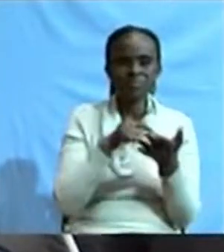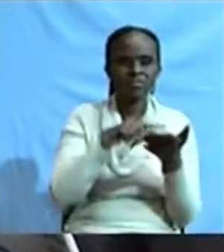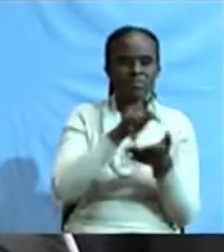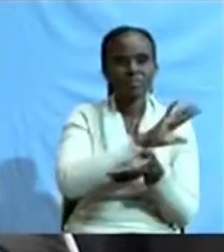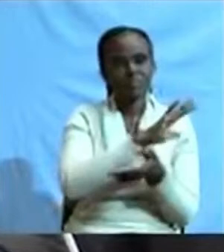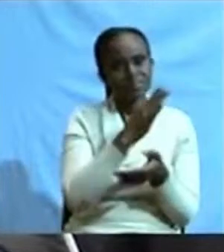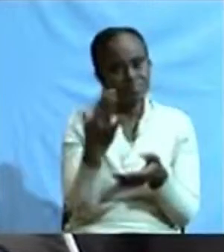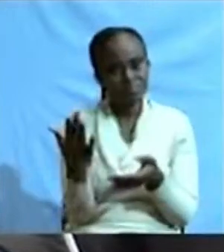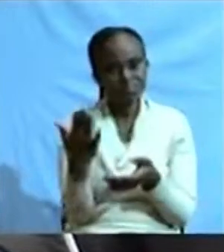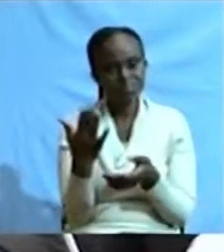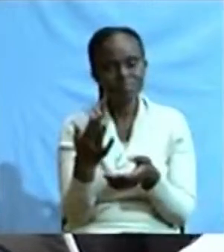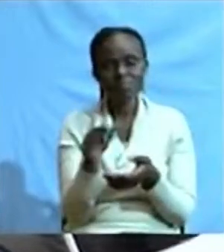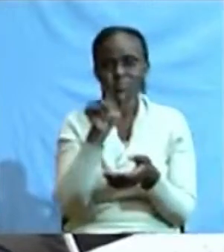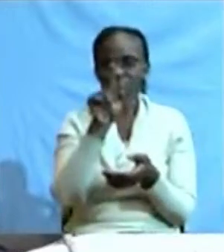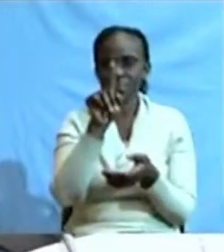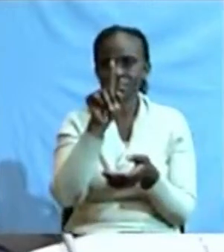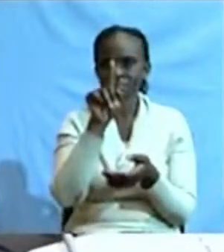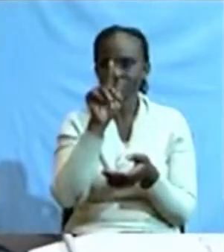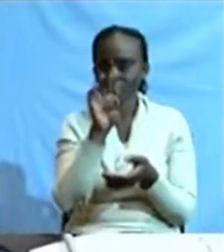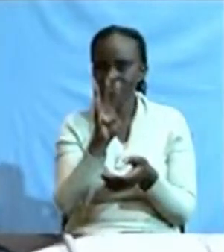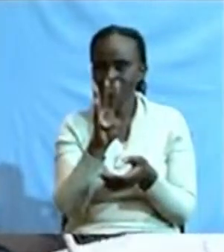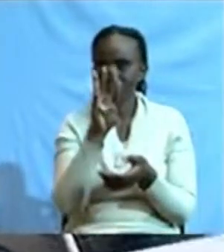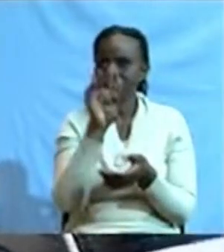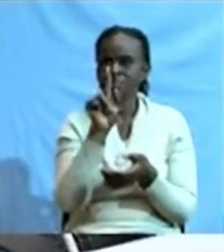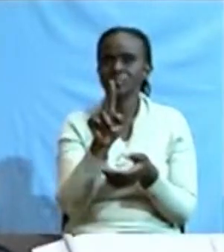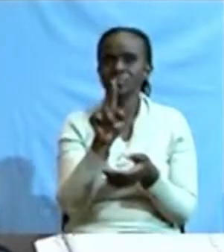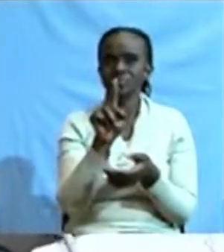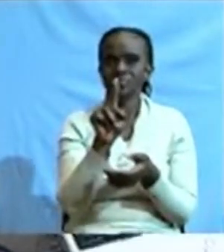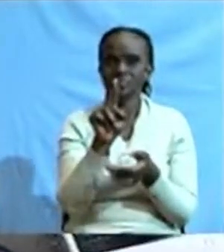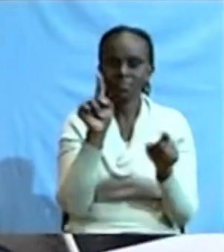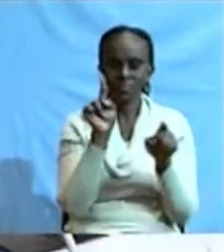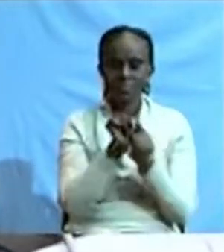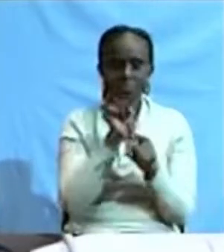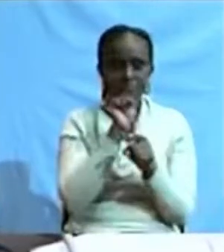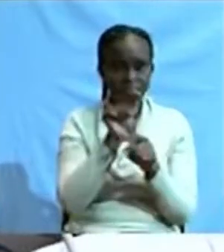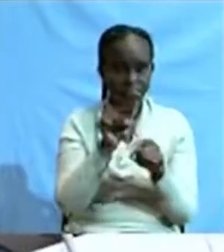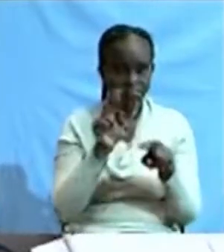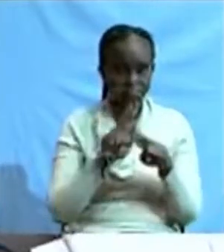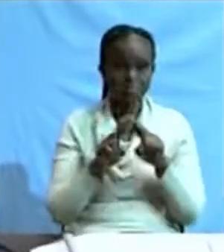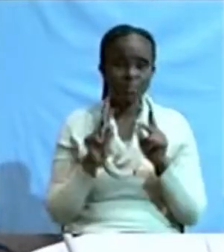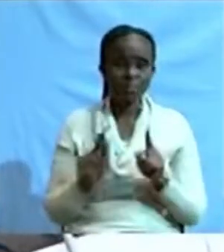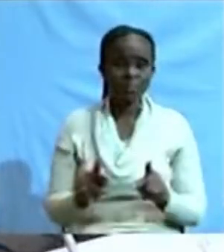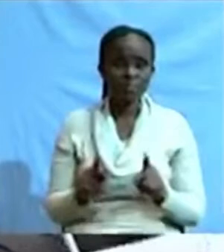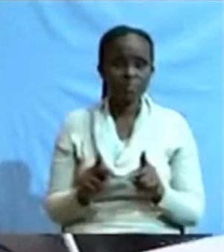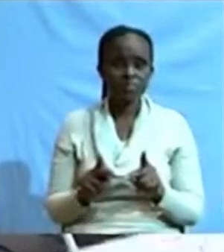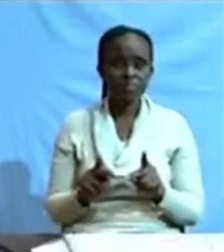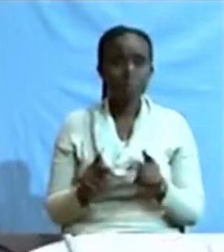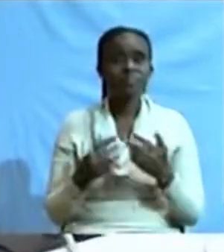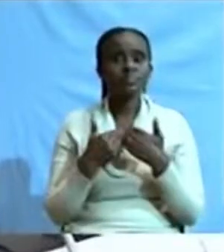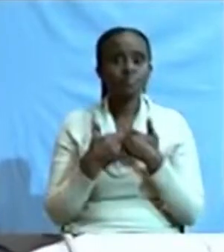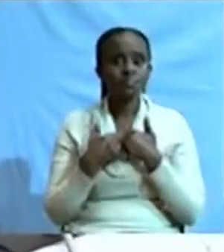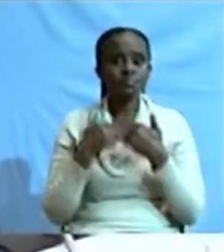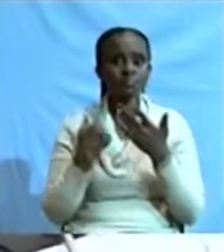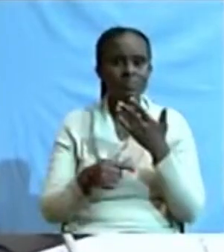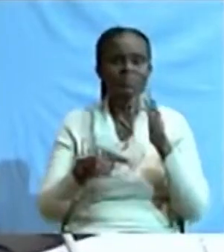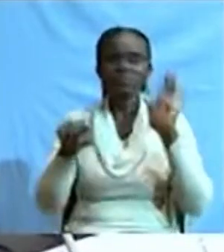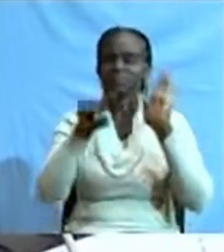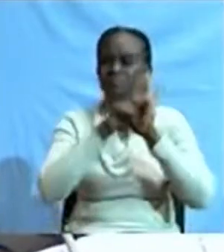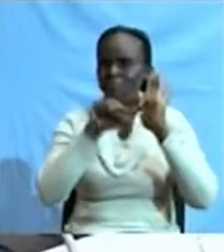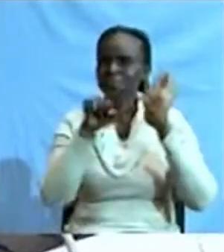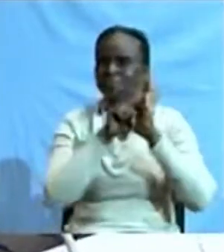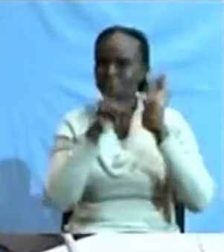to reimburse 141. And this chair has got a